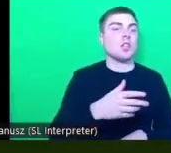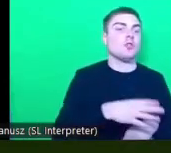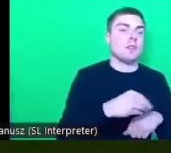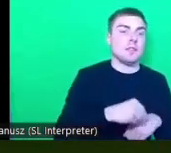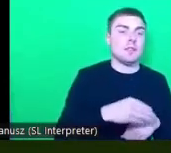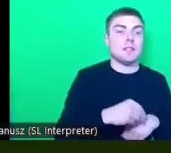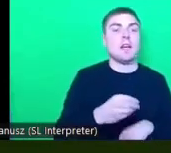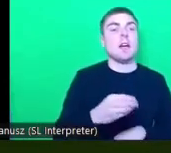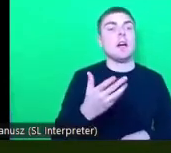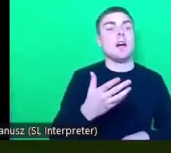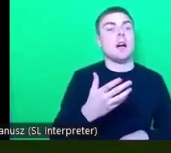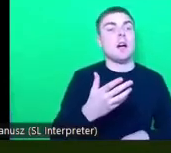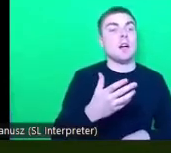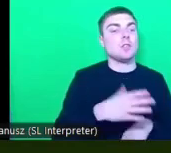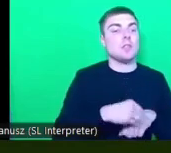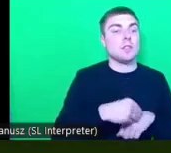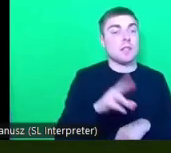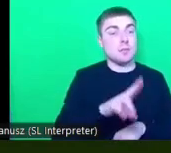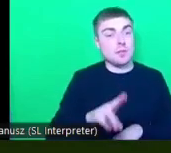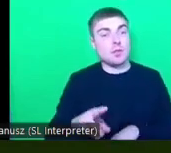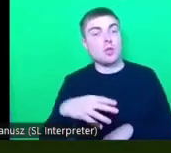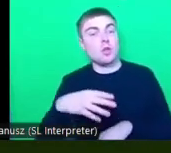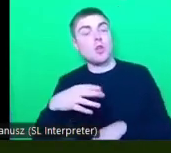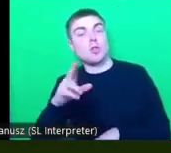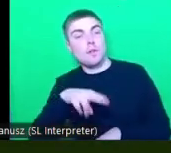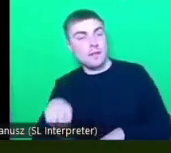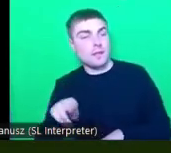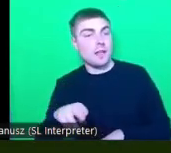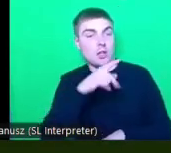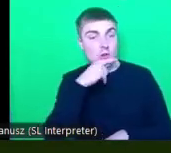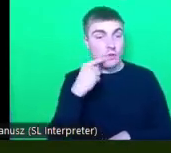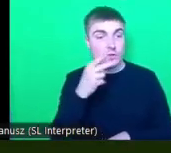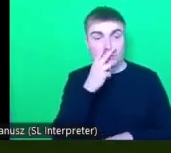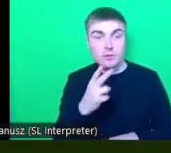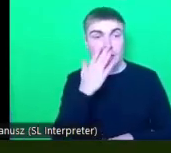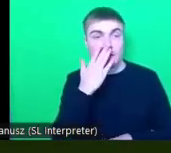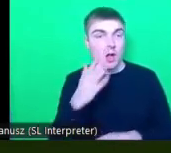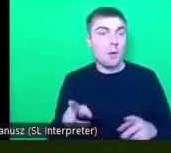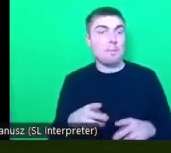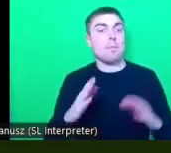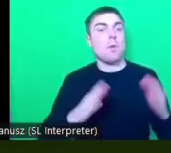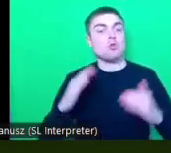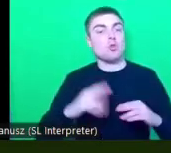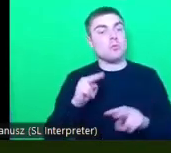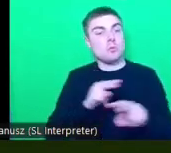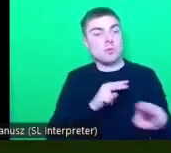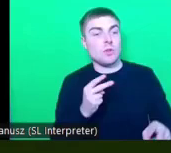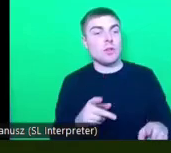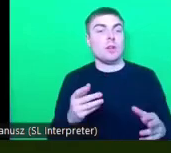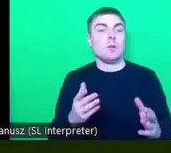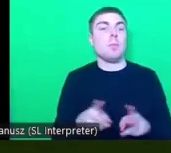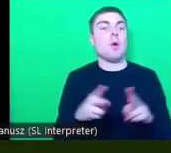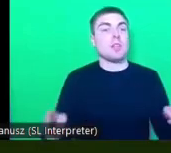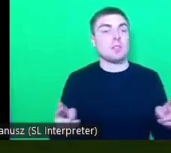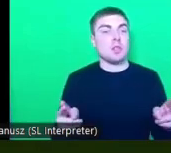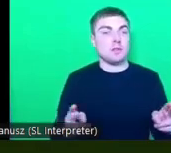differ between those time periods. And part of this variation is explained by wolf predation. So when we